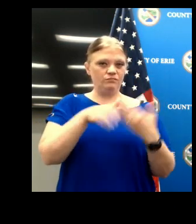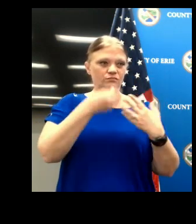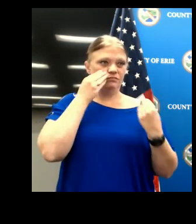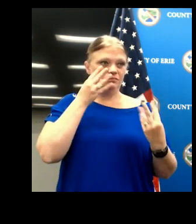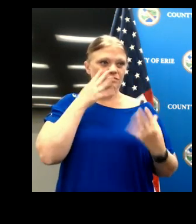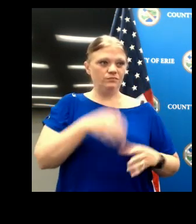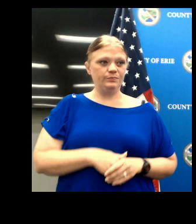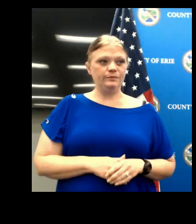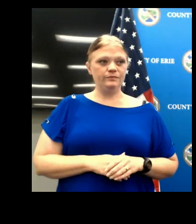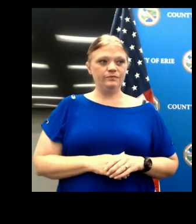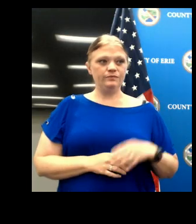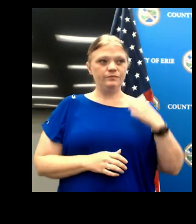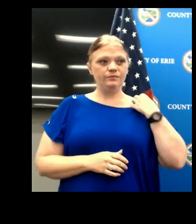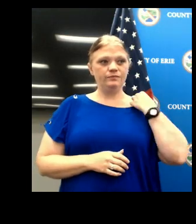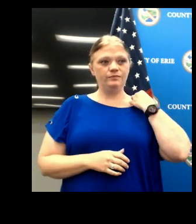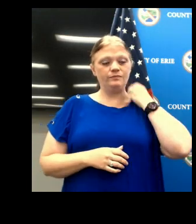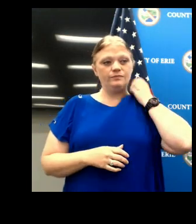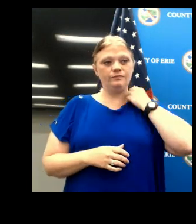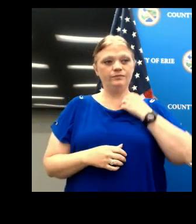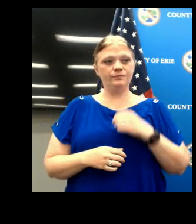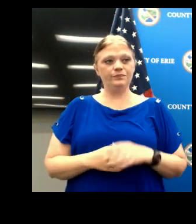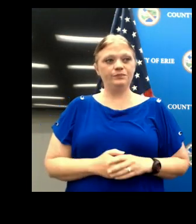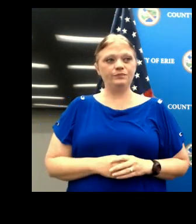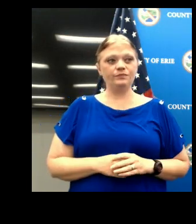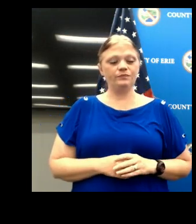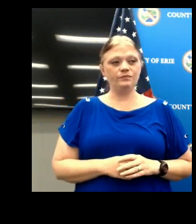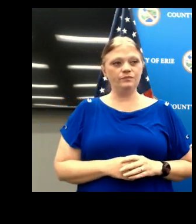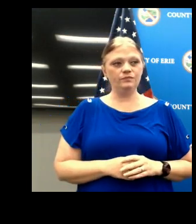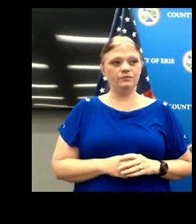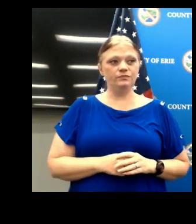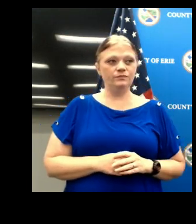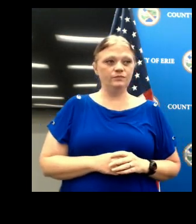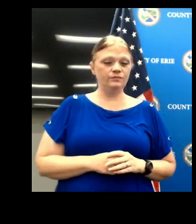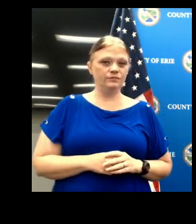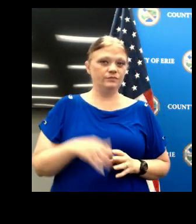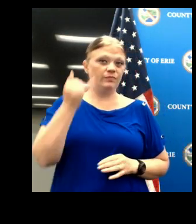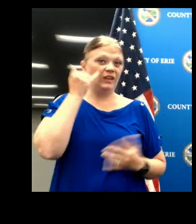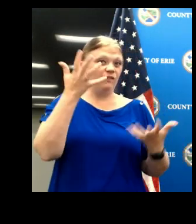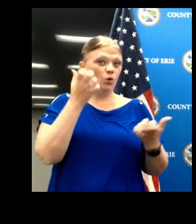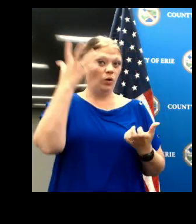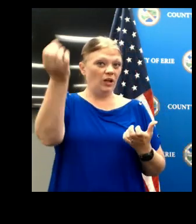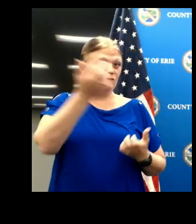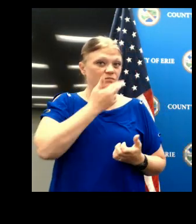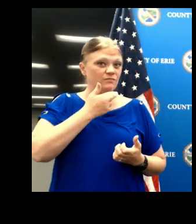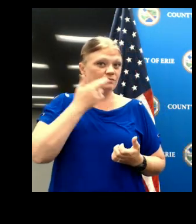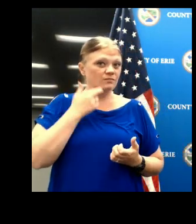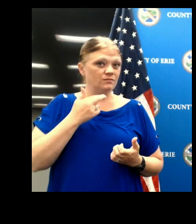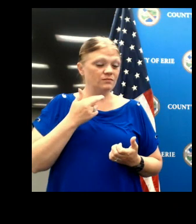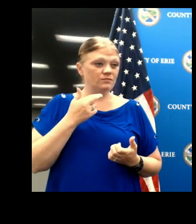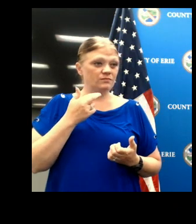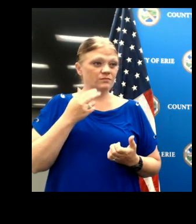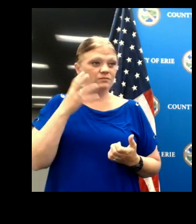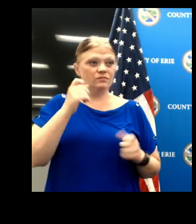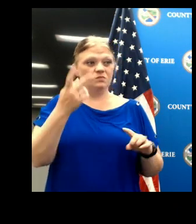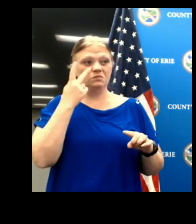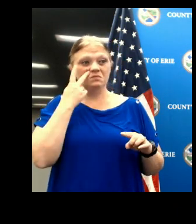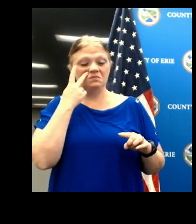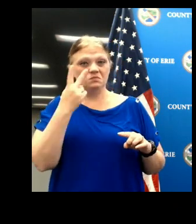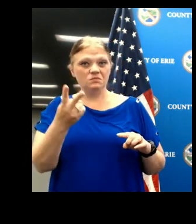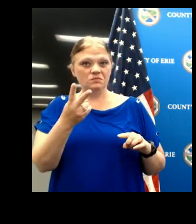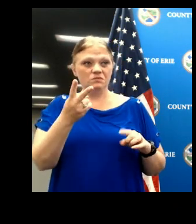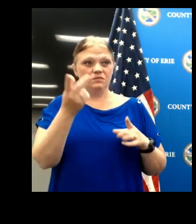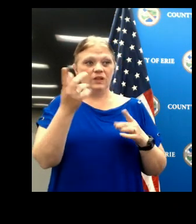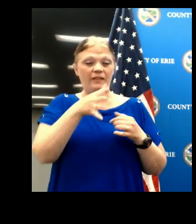information. So and if, you want to go out to a restaurant and, see what their last